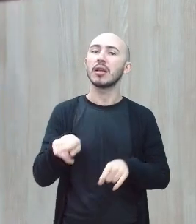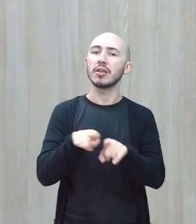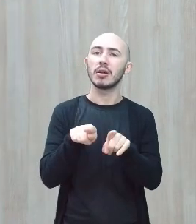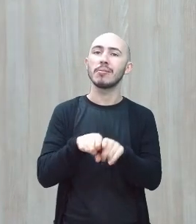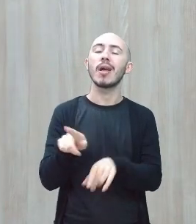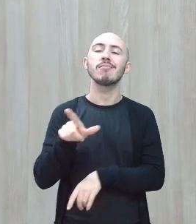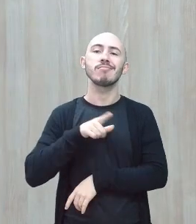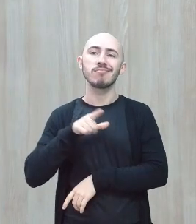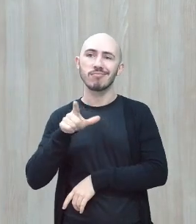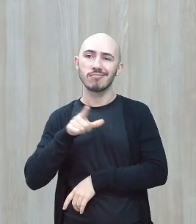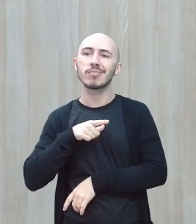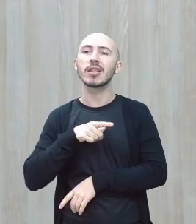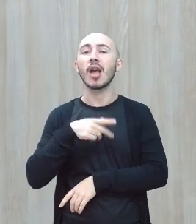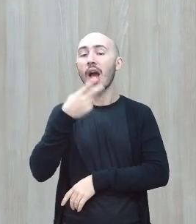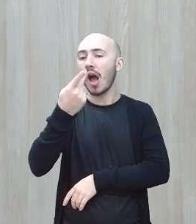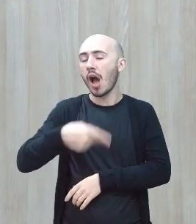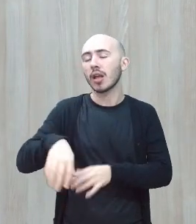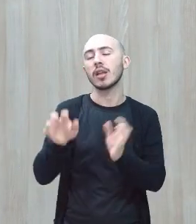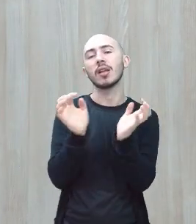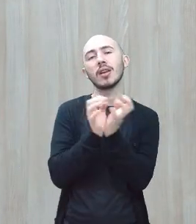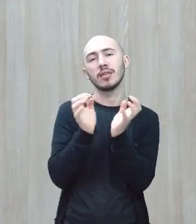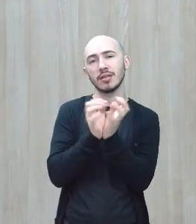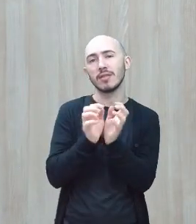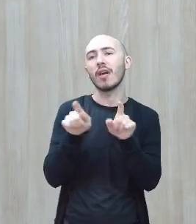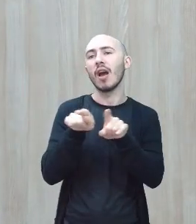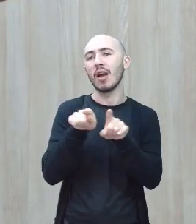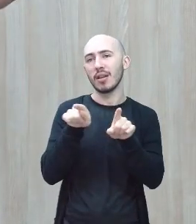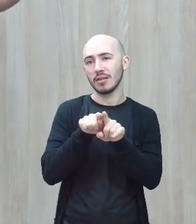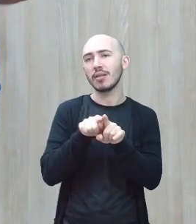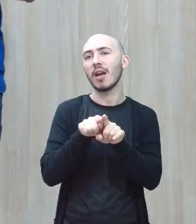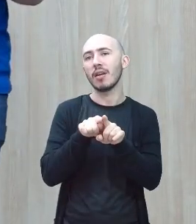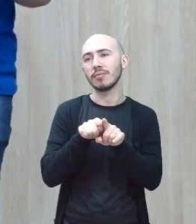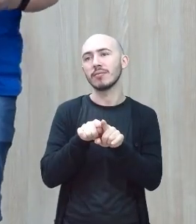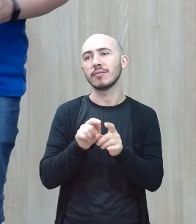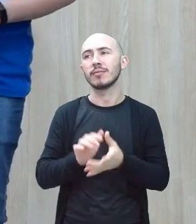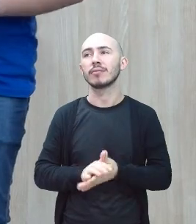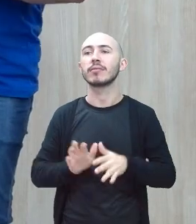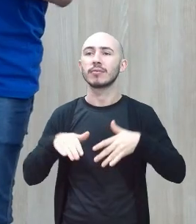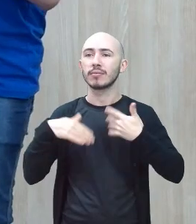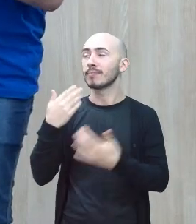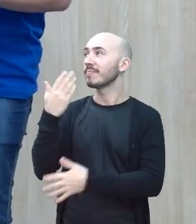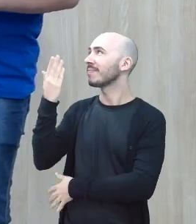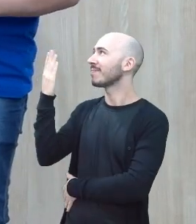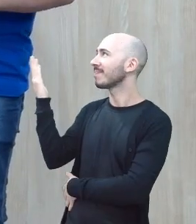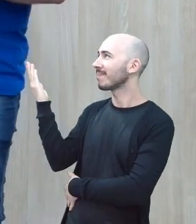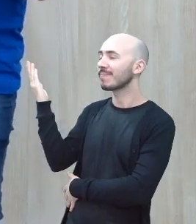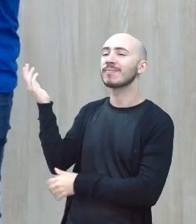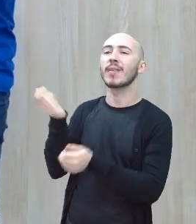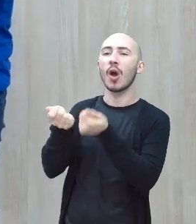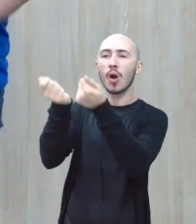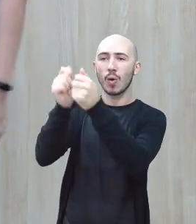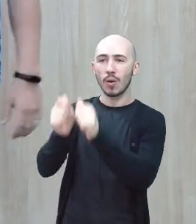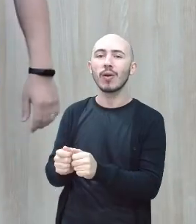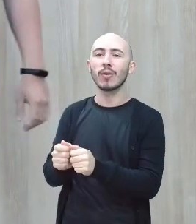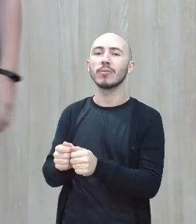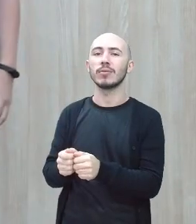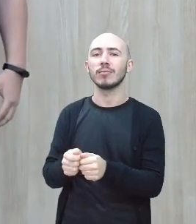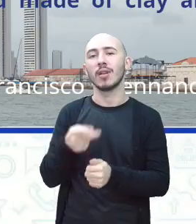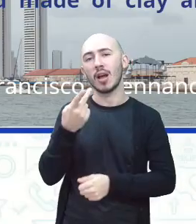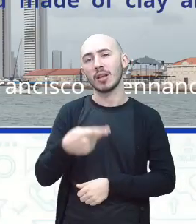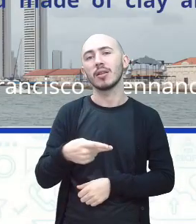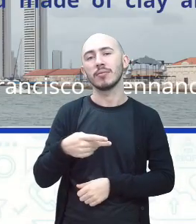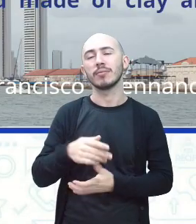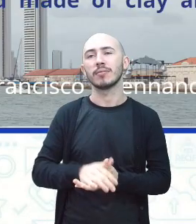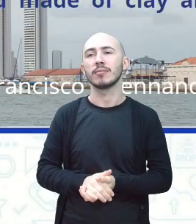cristal, é de Brennan e é de Recife. Então, para ter contexto, para ter significado, a gente vai fazer a leitura desse texto com vocês agora. The